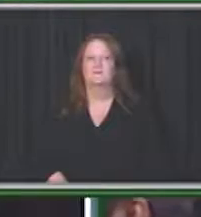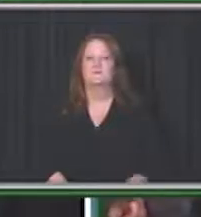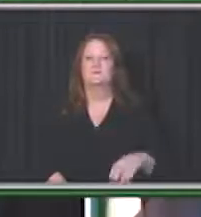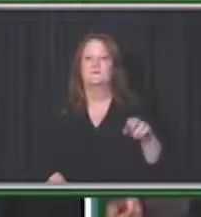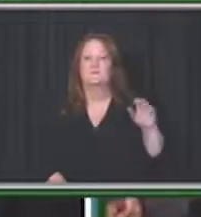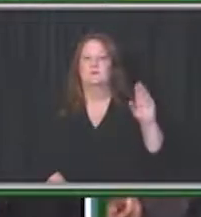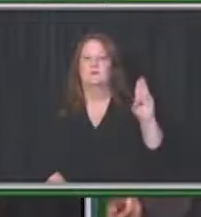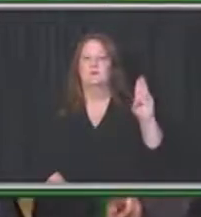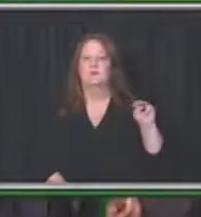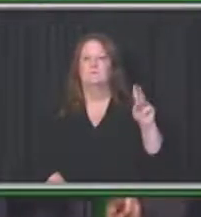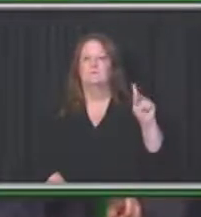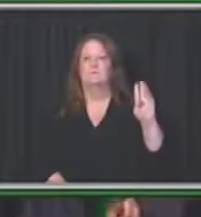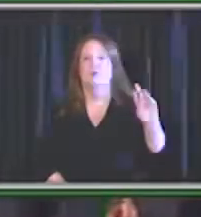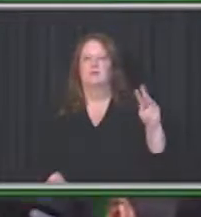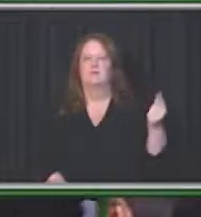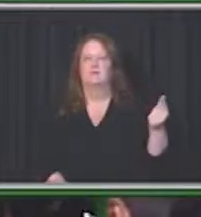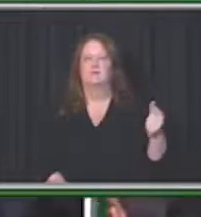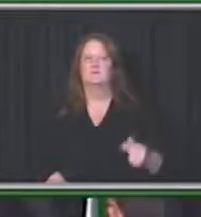An Tran.